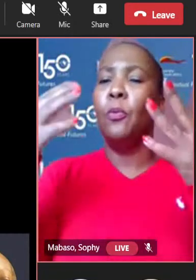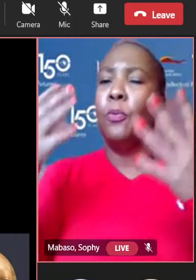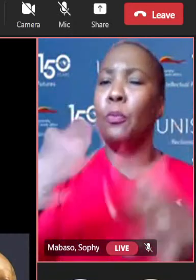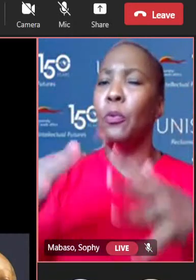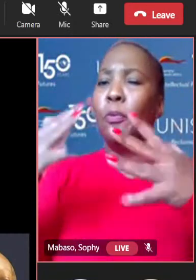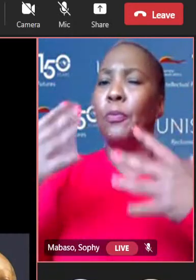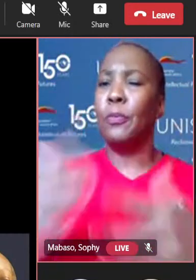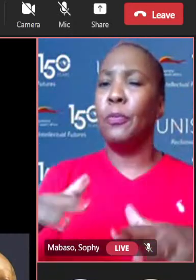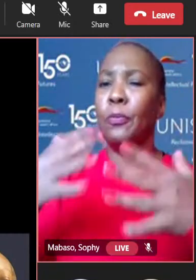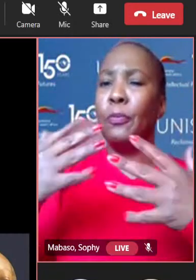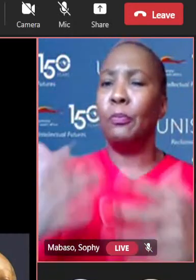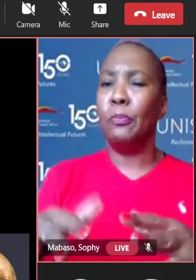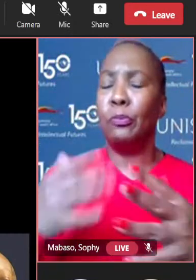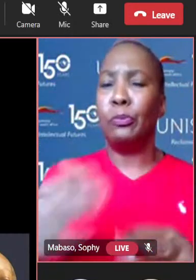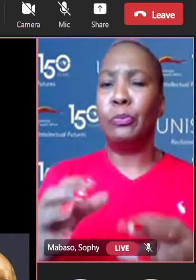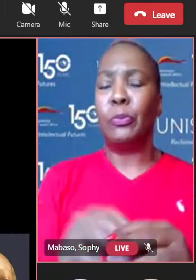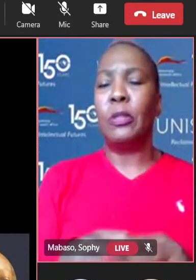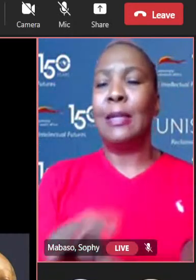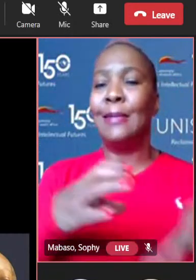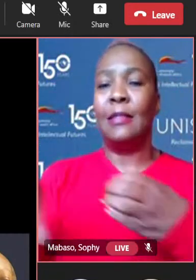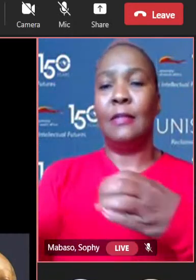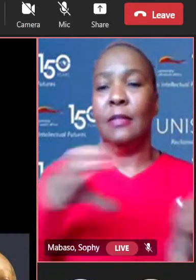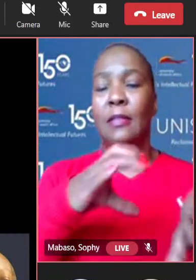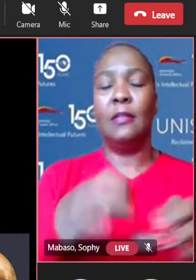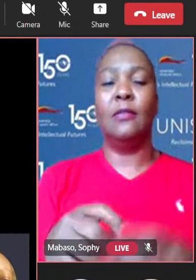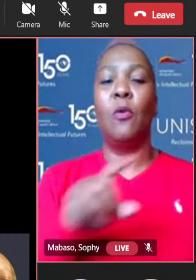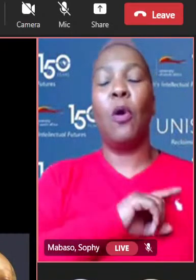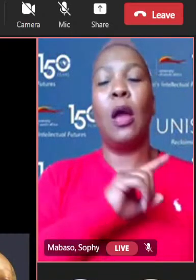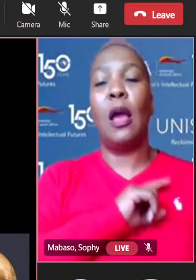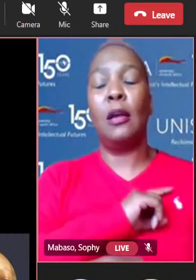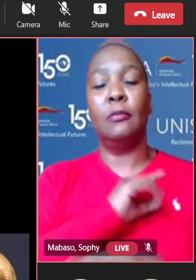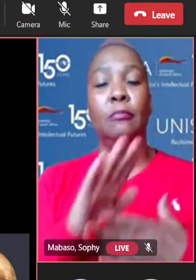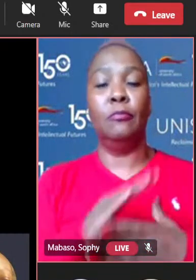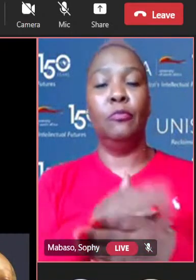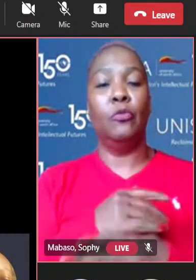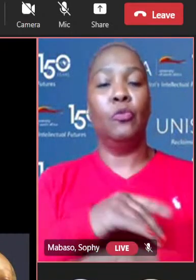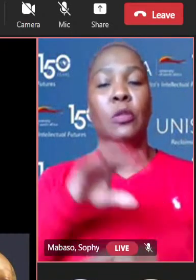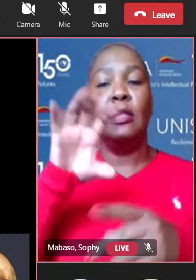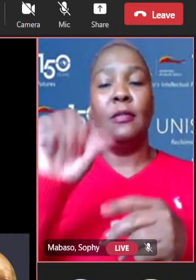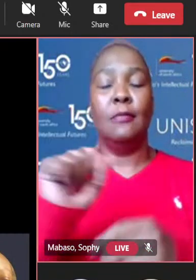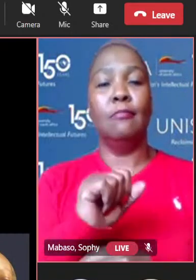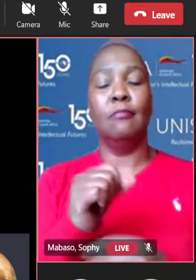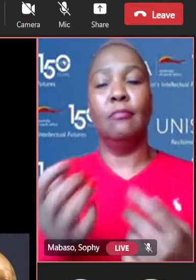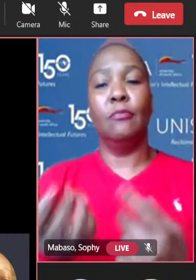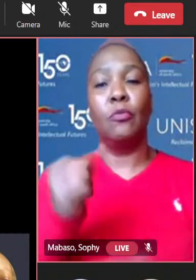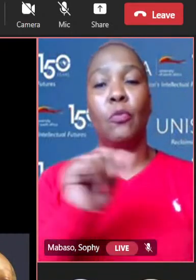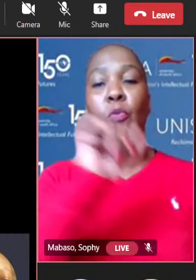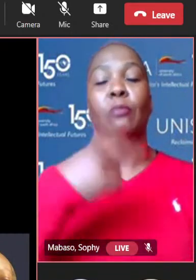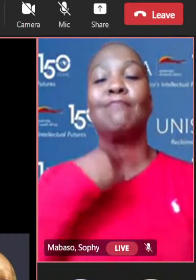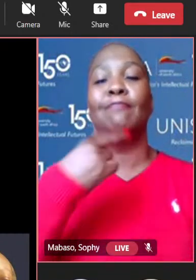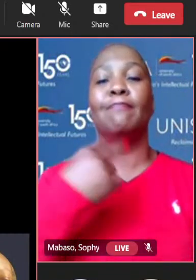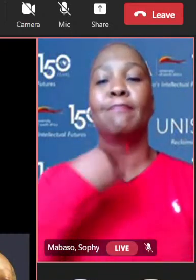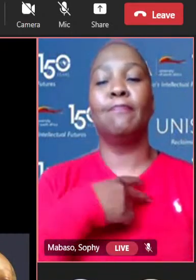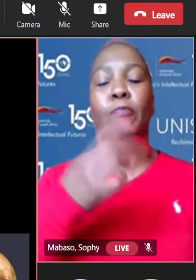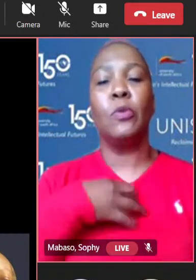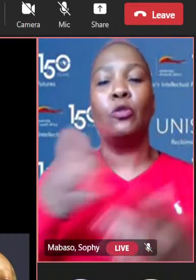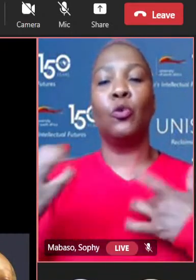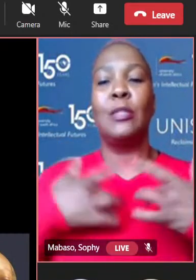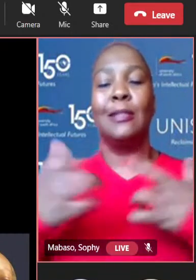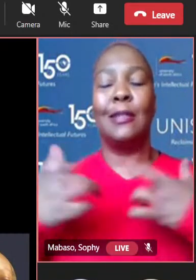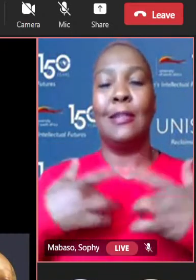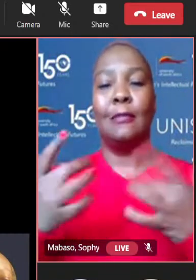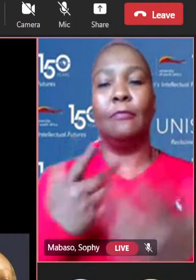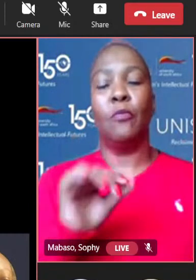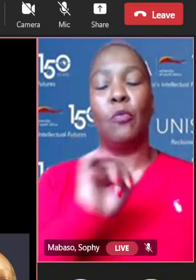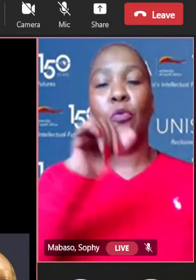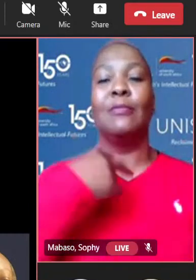exercise, because we take your voice into consideration. Your voice,